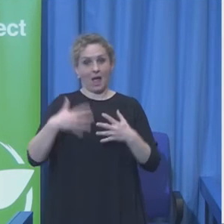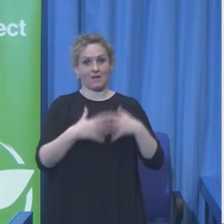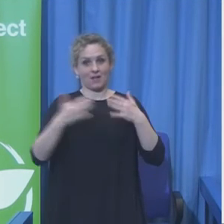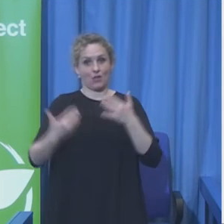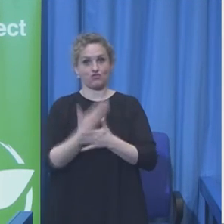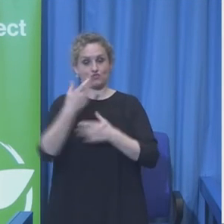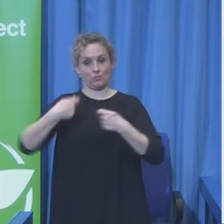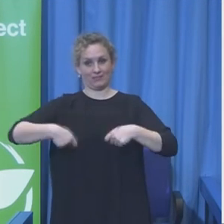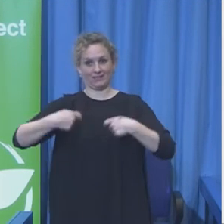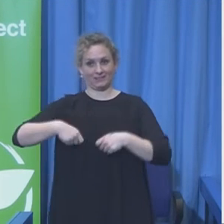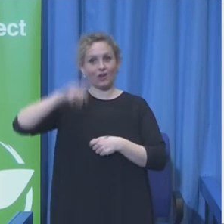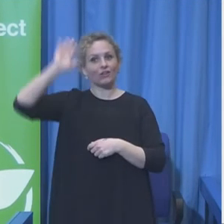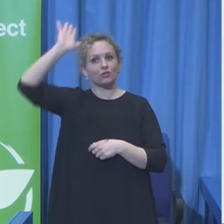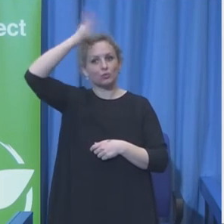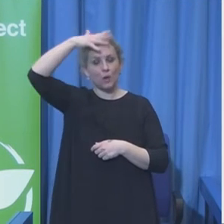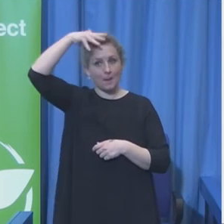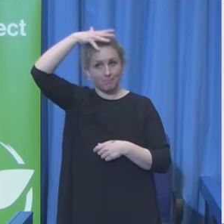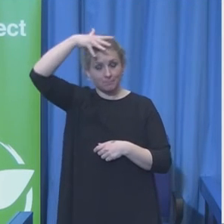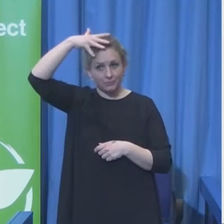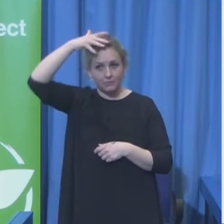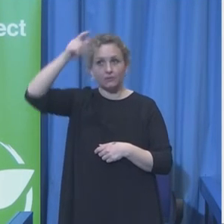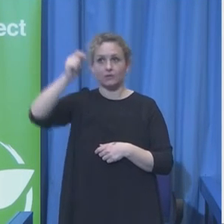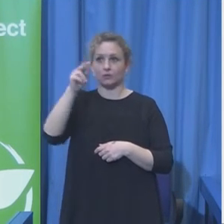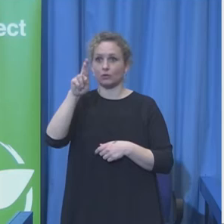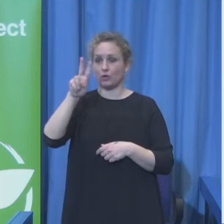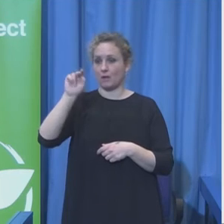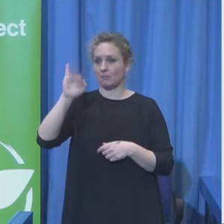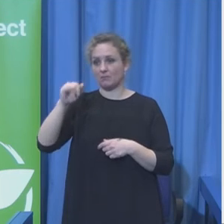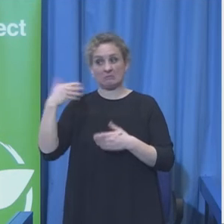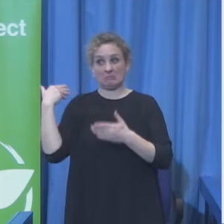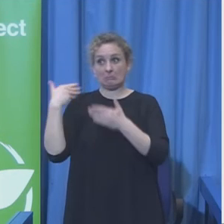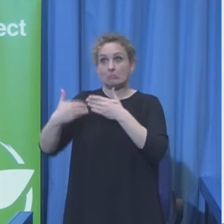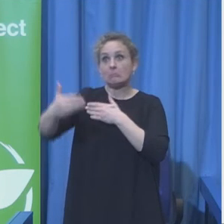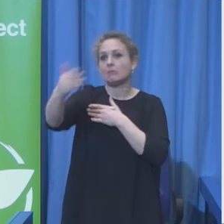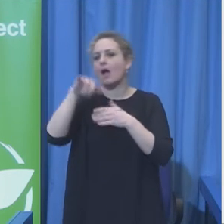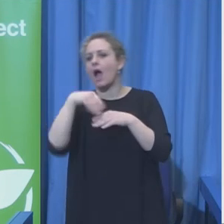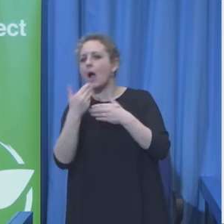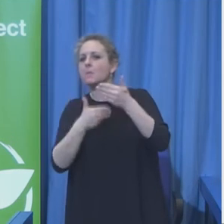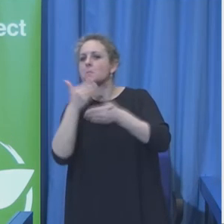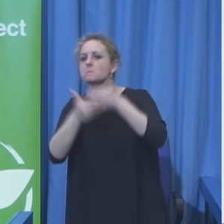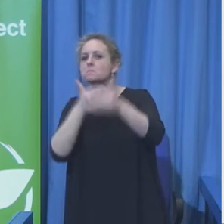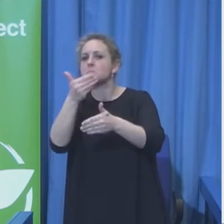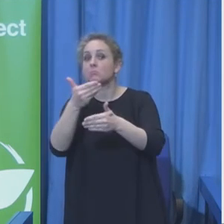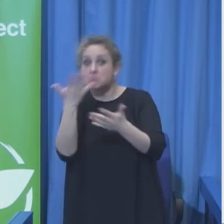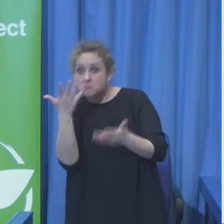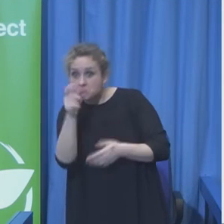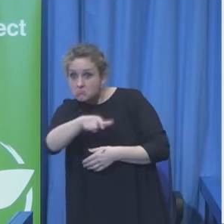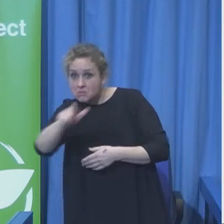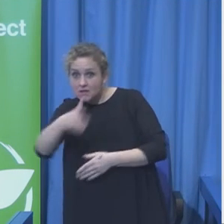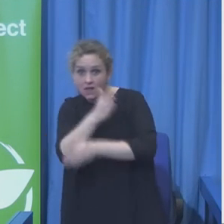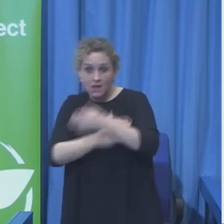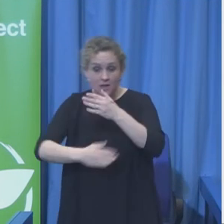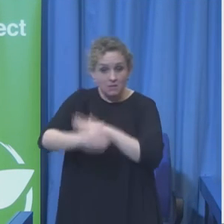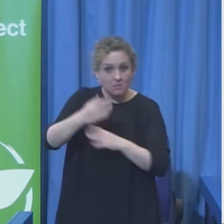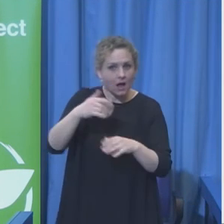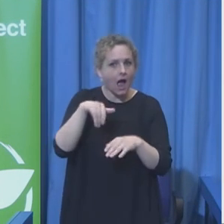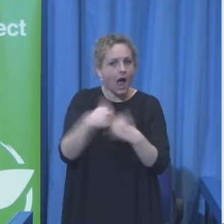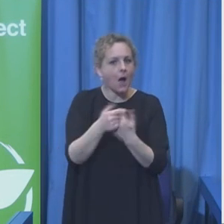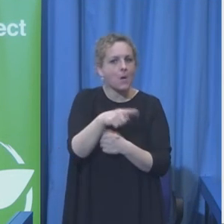secretary will keep into consideration people with disabilities as they are looking for meaningful work in our